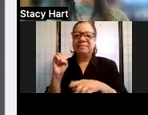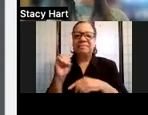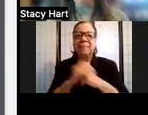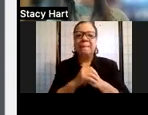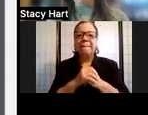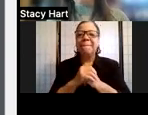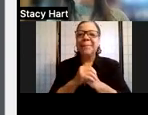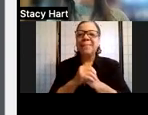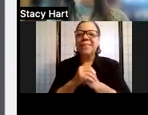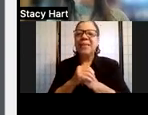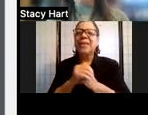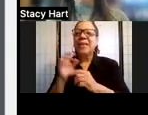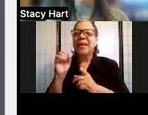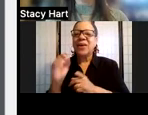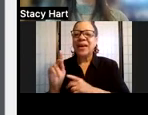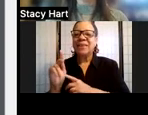Yes, go.